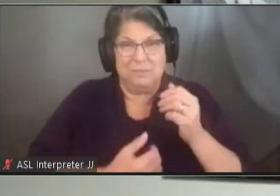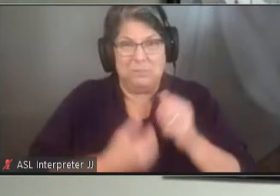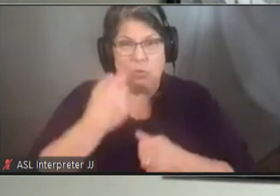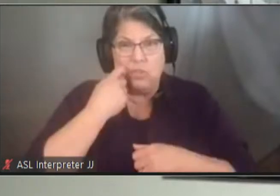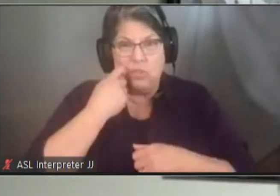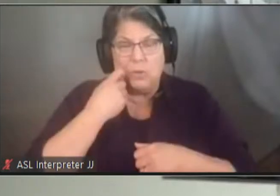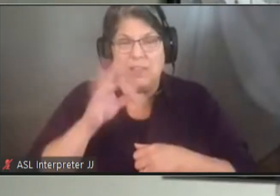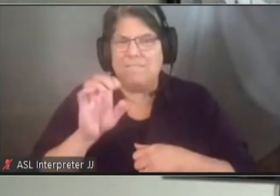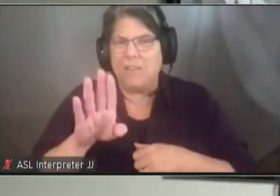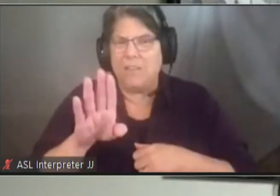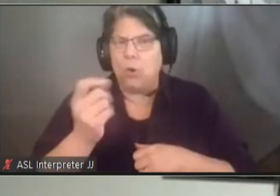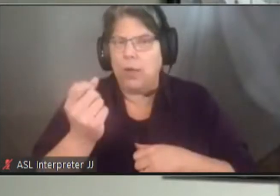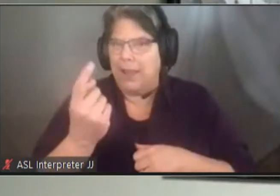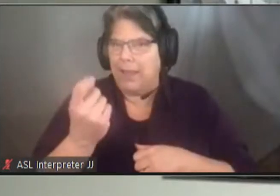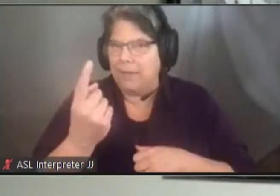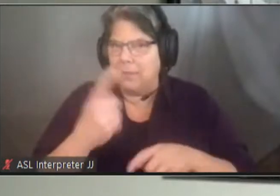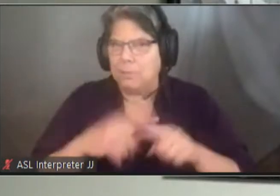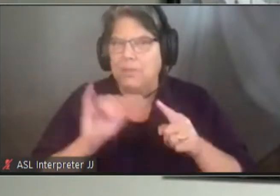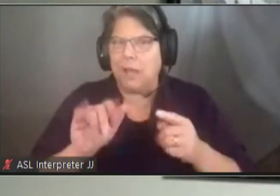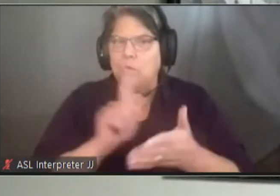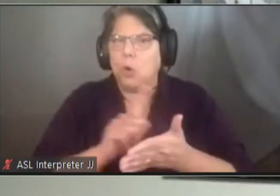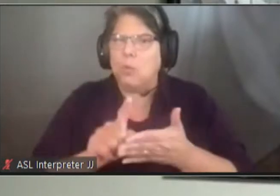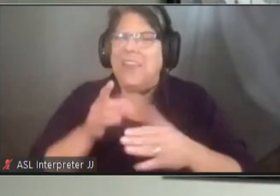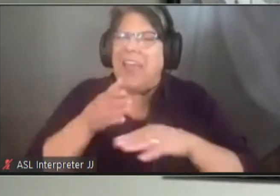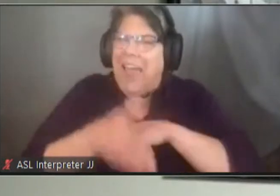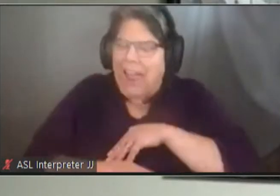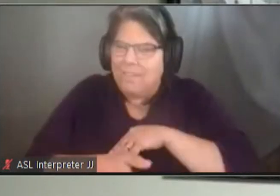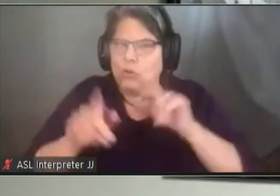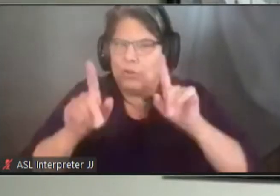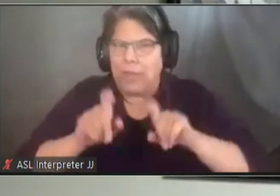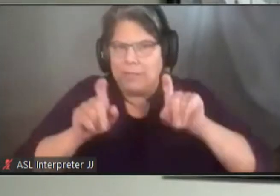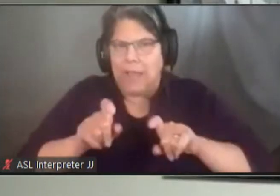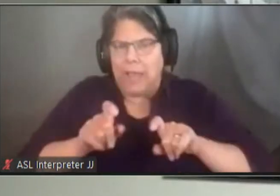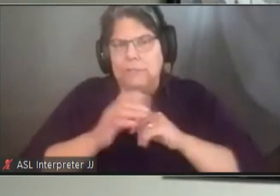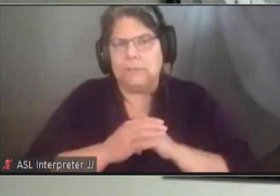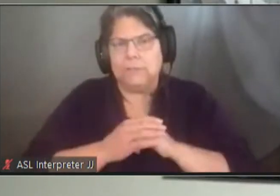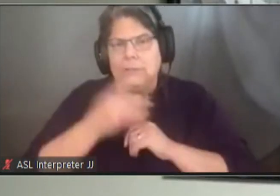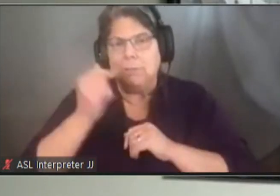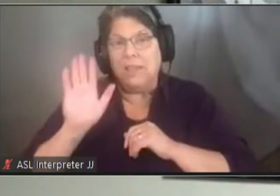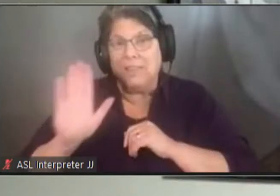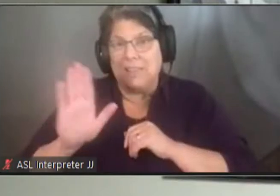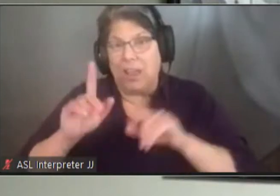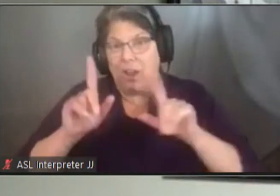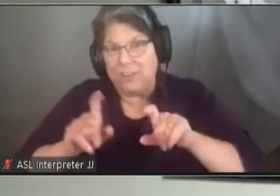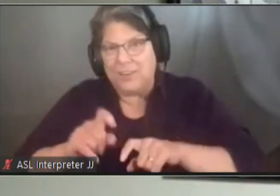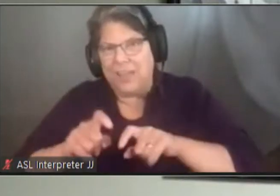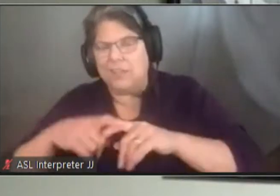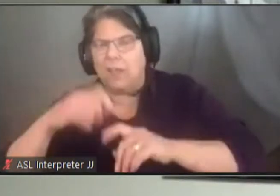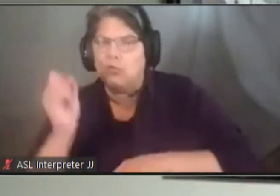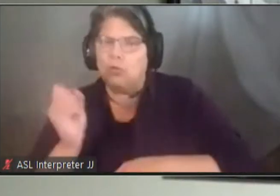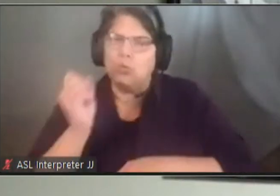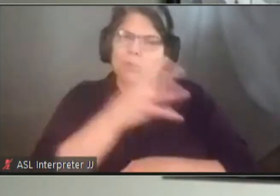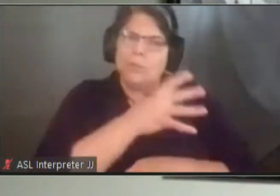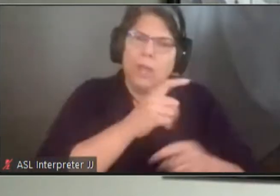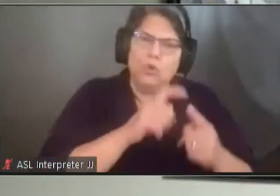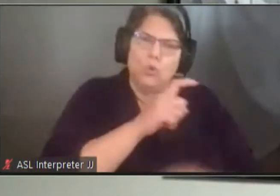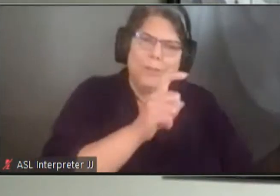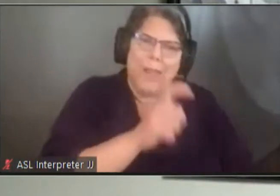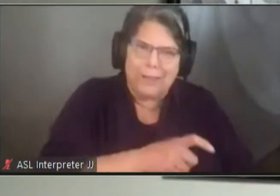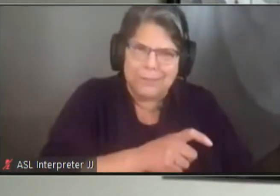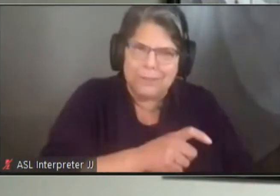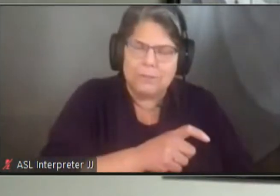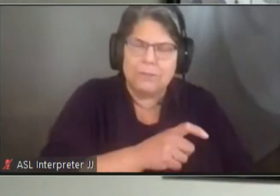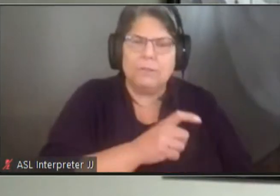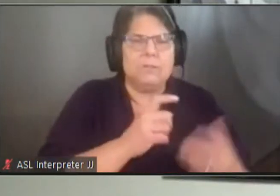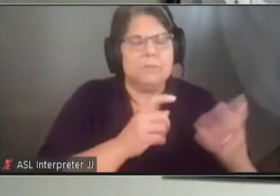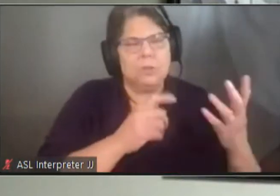week after the testing was done because it has to be sent by that organization to Texas, and it's a